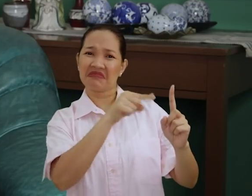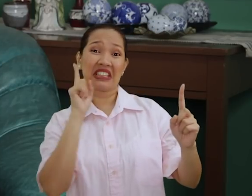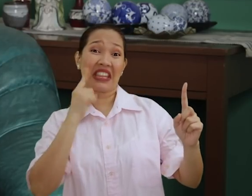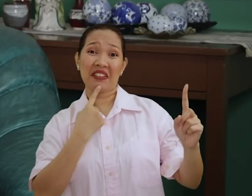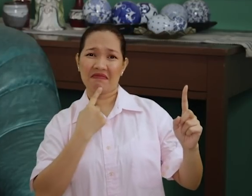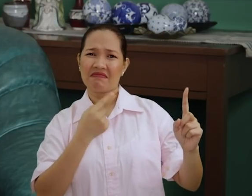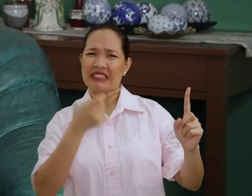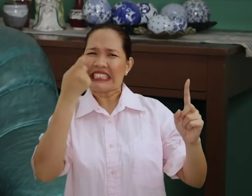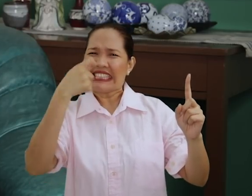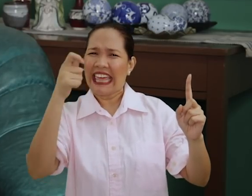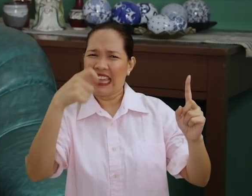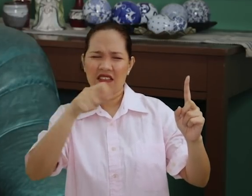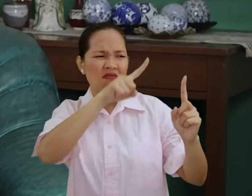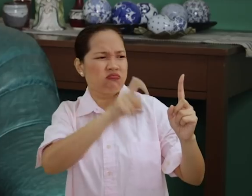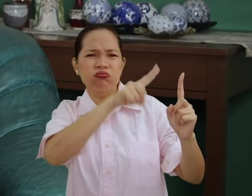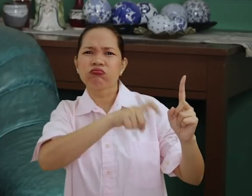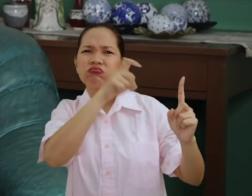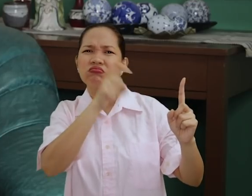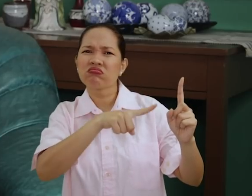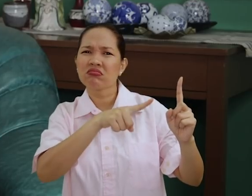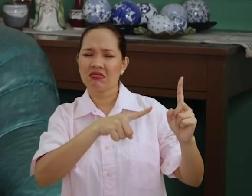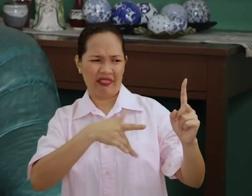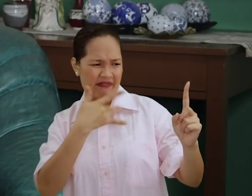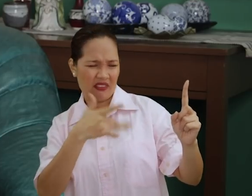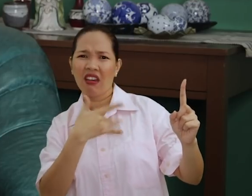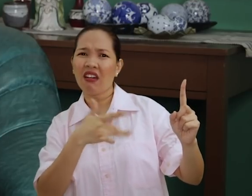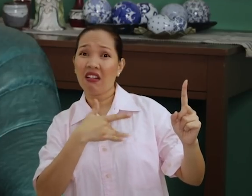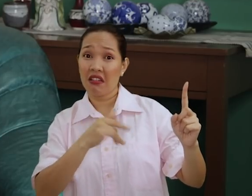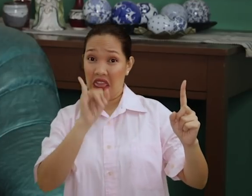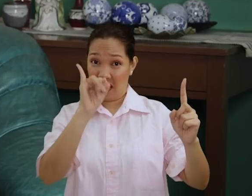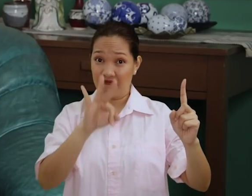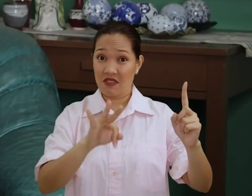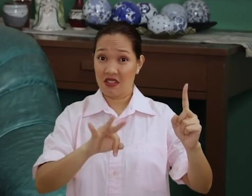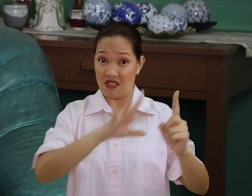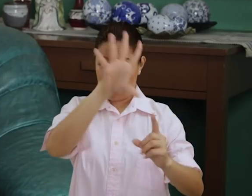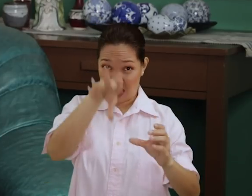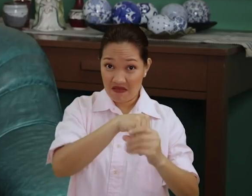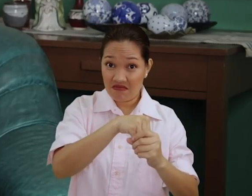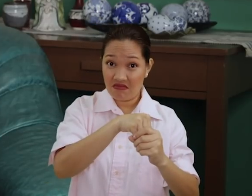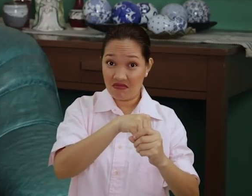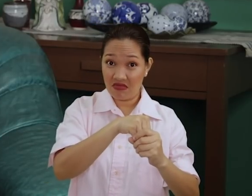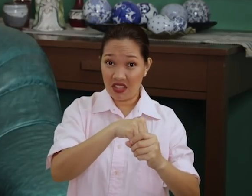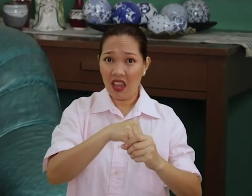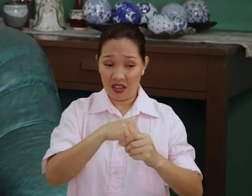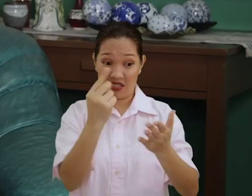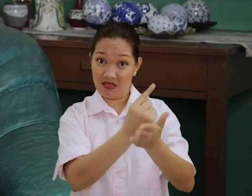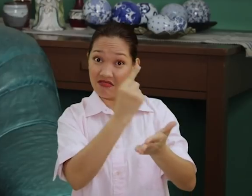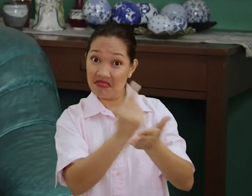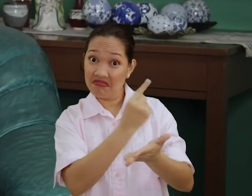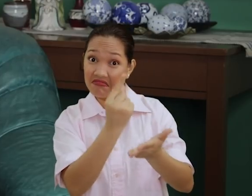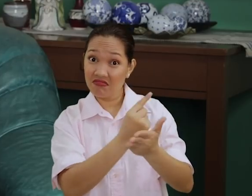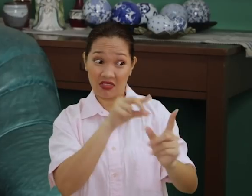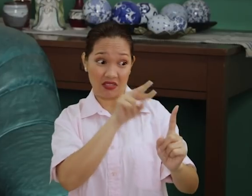in the gospel conversation? Is it possible to have a different reading of this gospel aside from healing? Well,